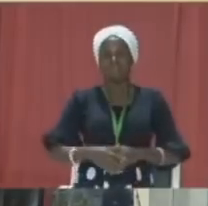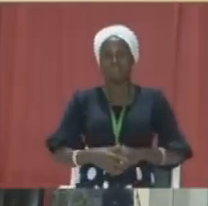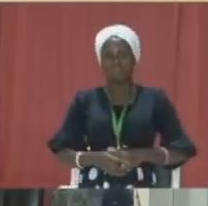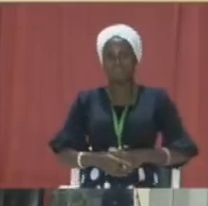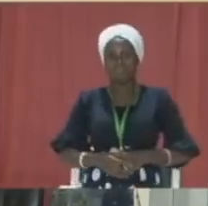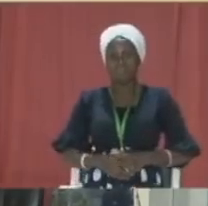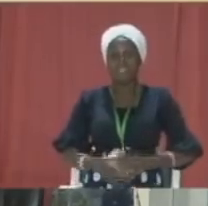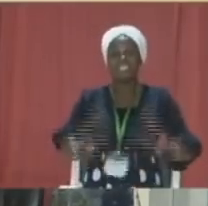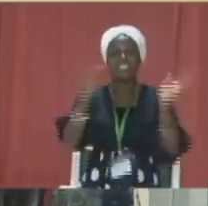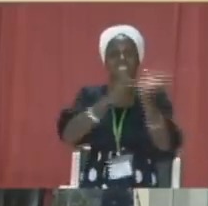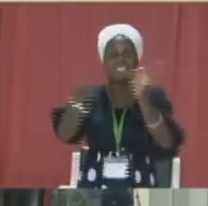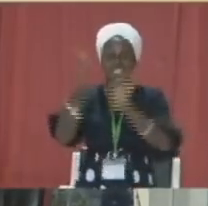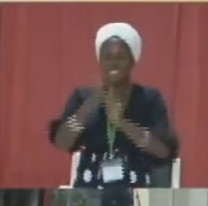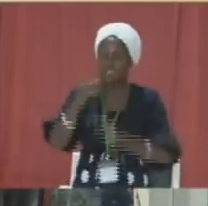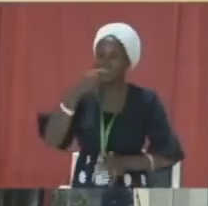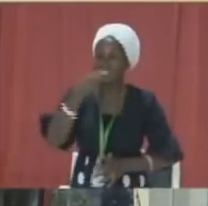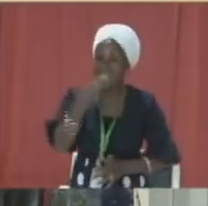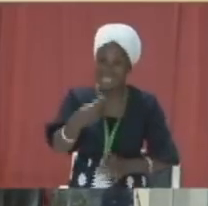Jesus said,